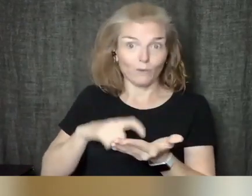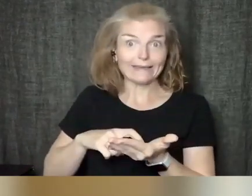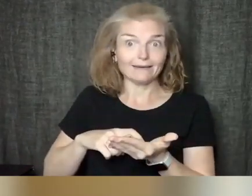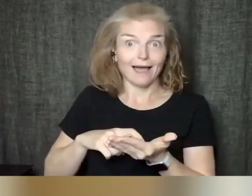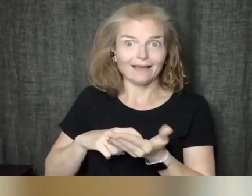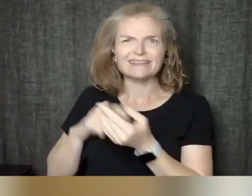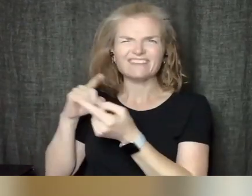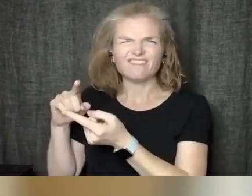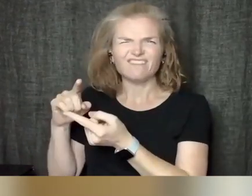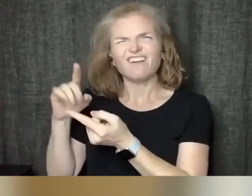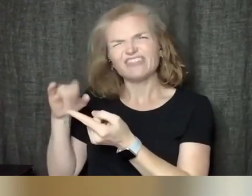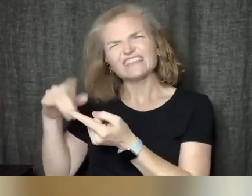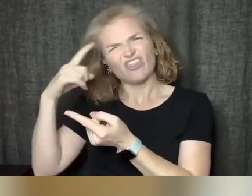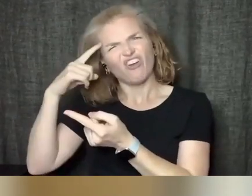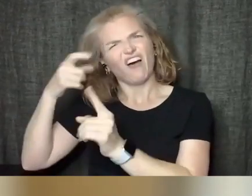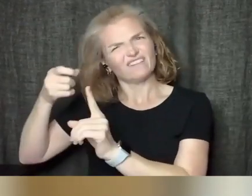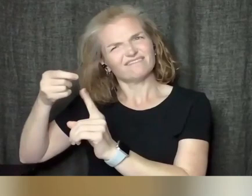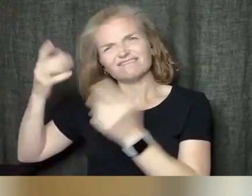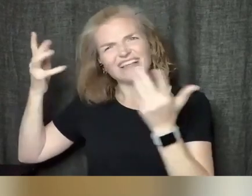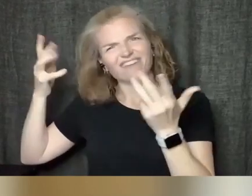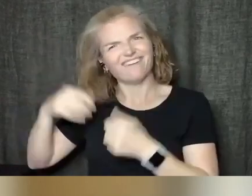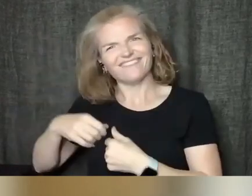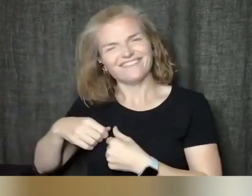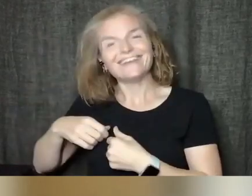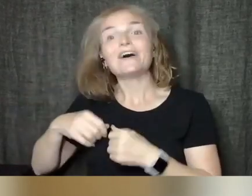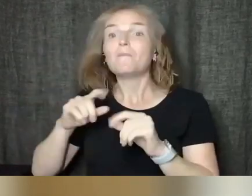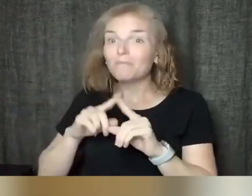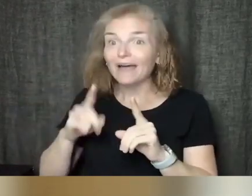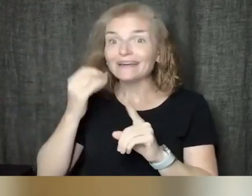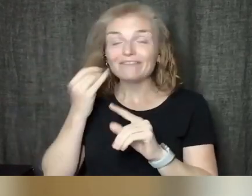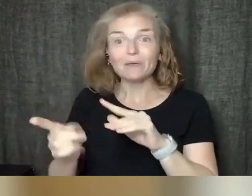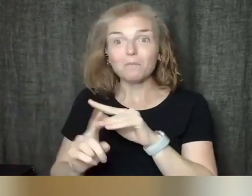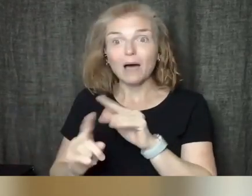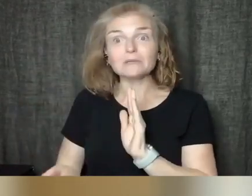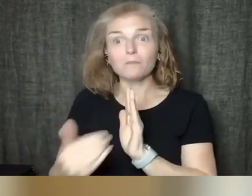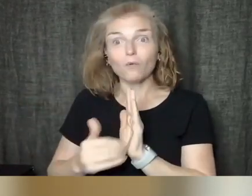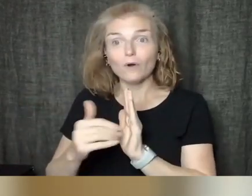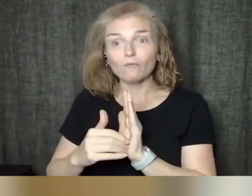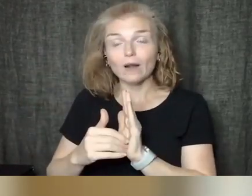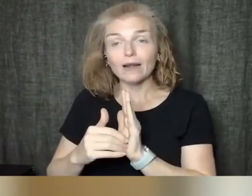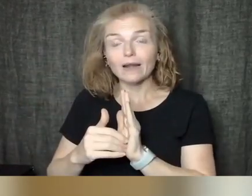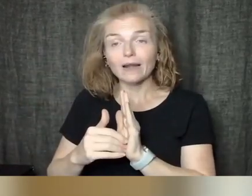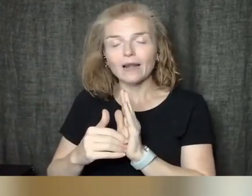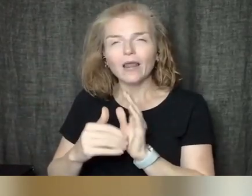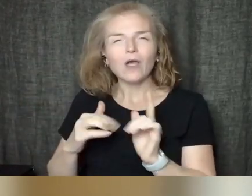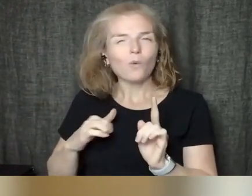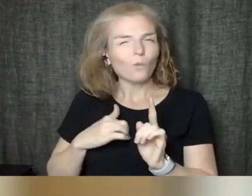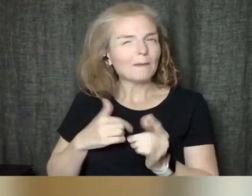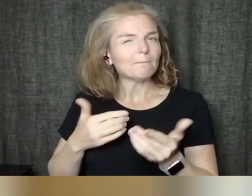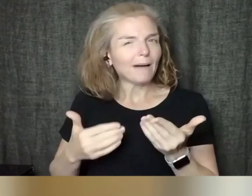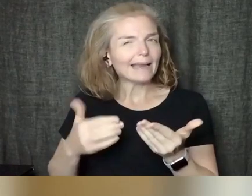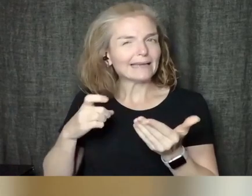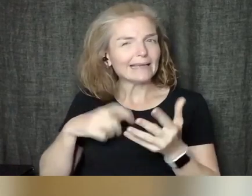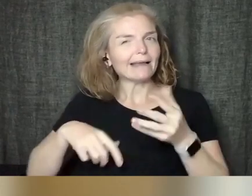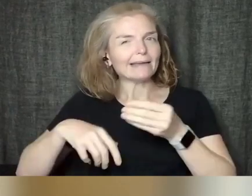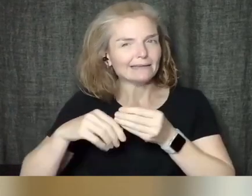it go and coming back a few times, but if it still keeps coming, then we might need to develop other skills around